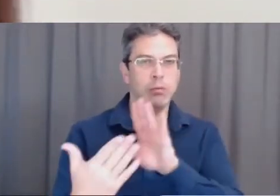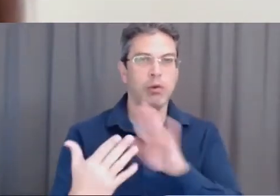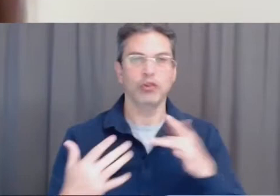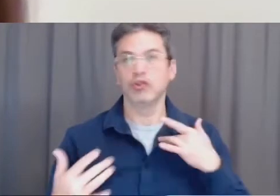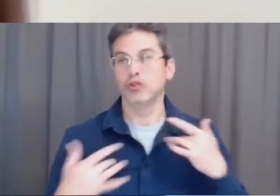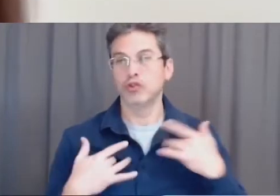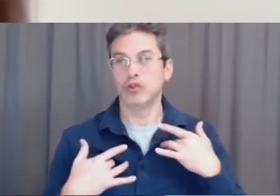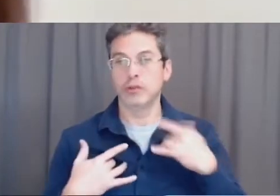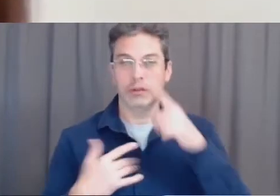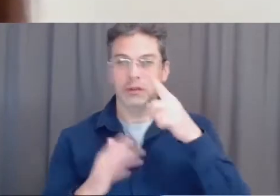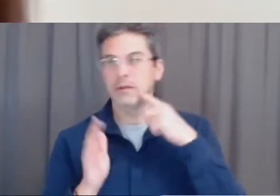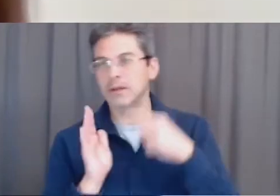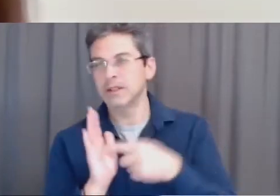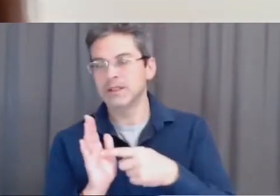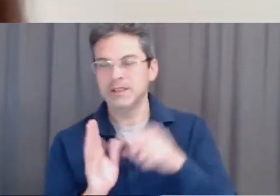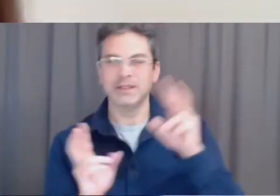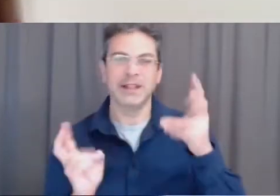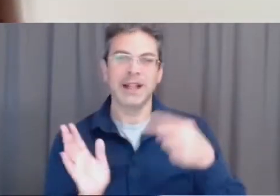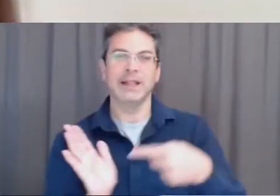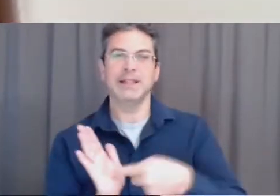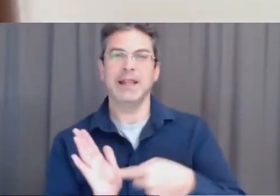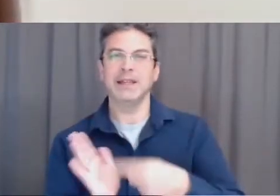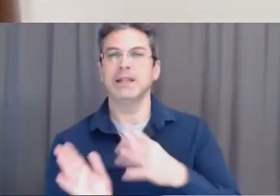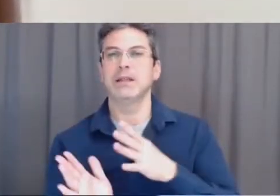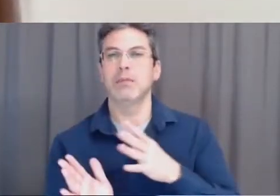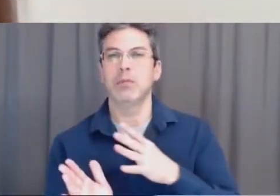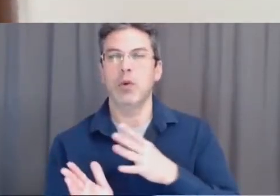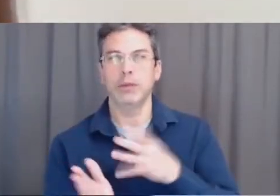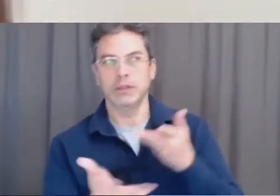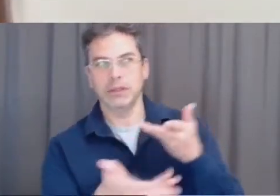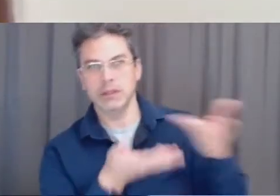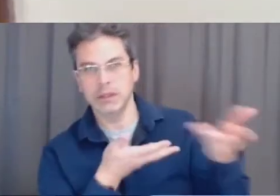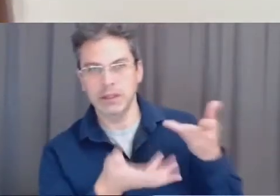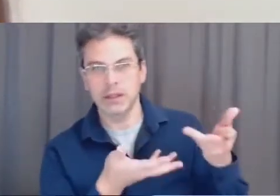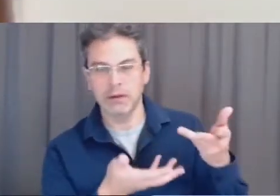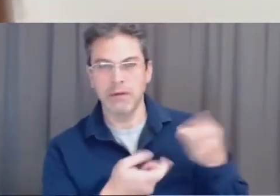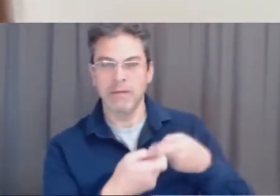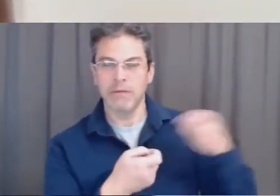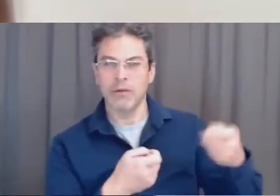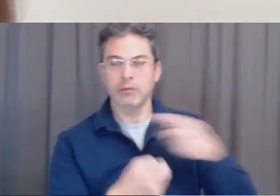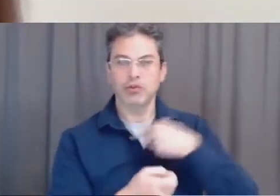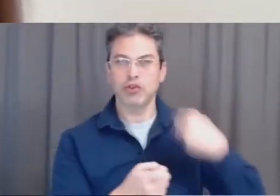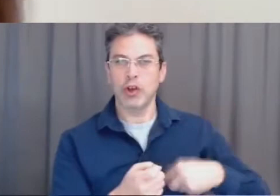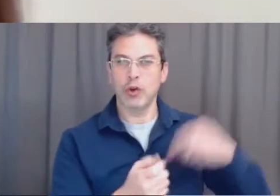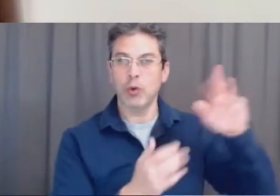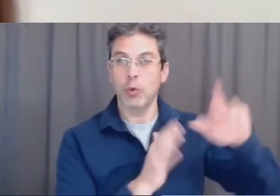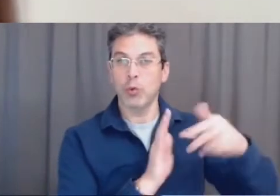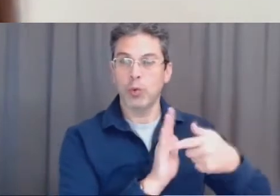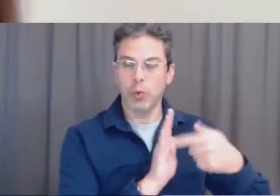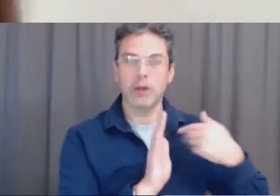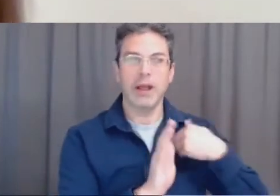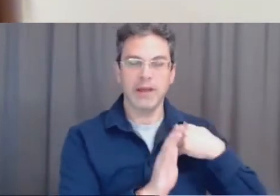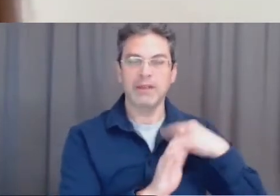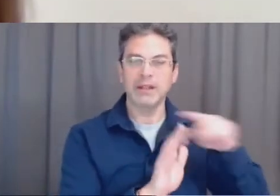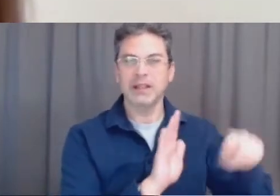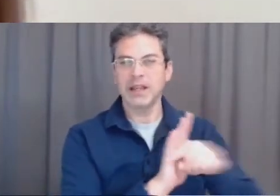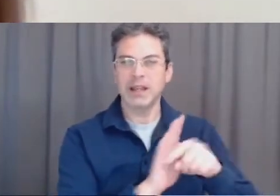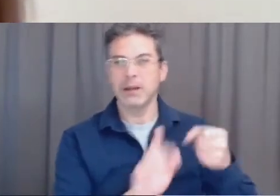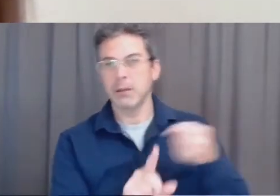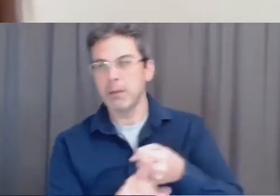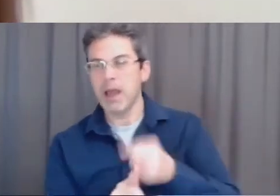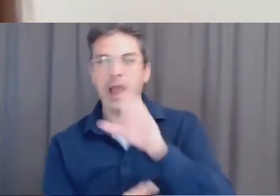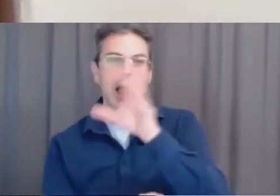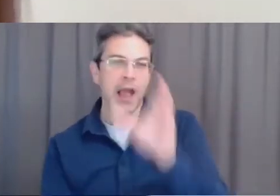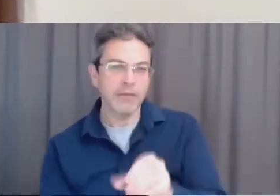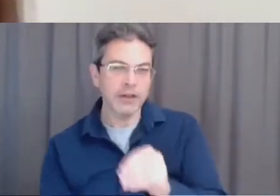about debt diplomacy or about the negative consequences of China's role in Africa, in the developing world more broadly, I think